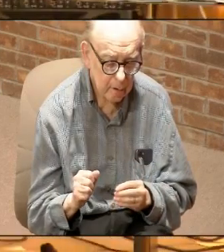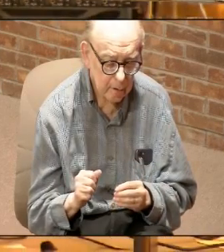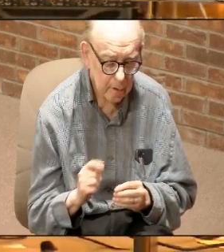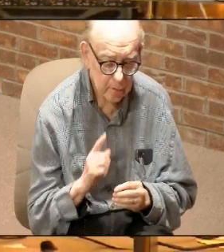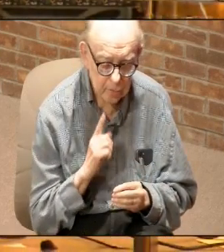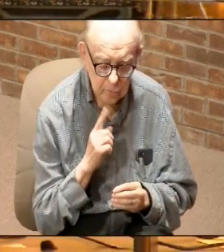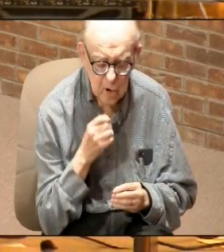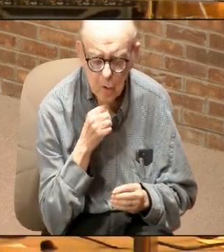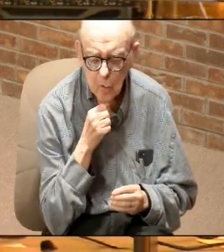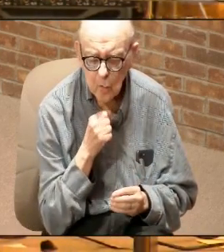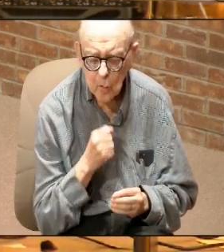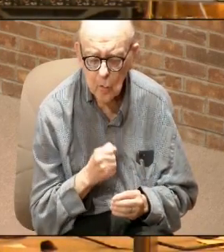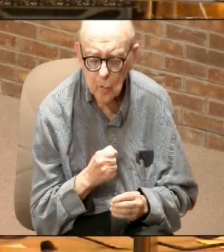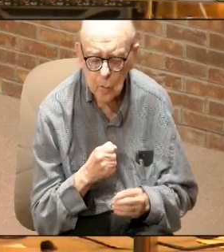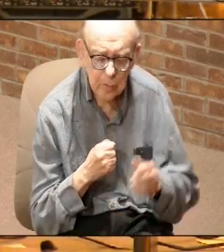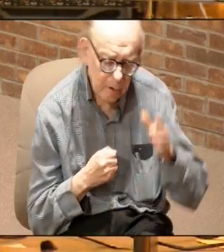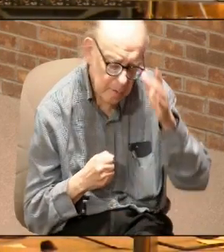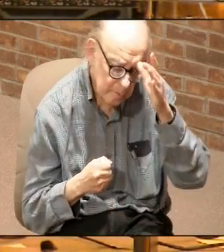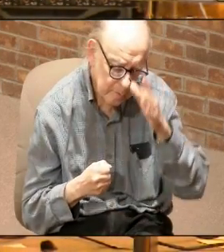old man.